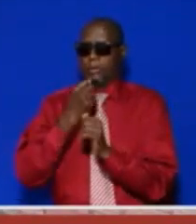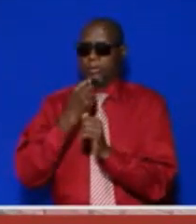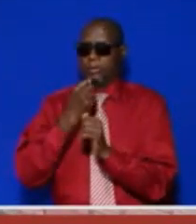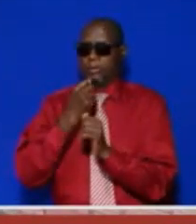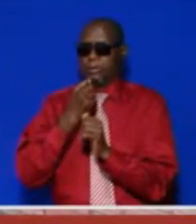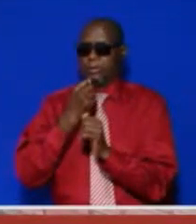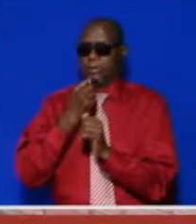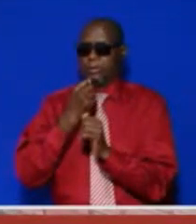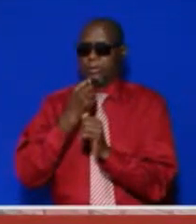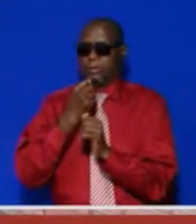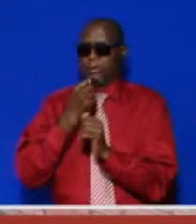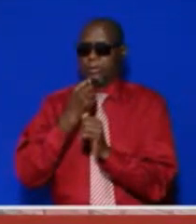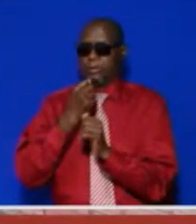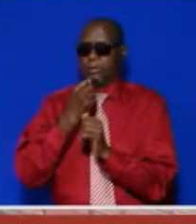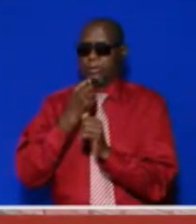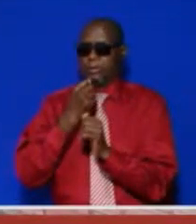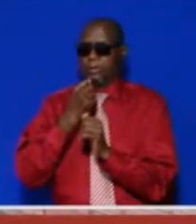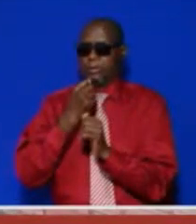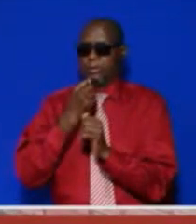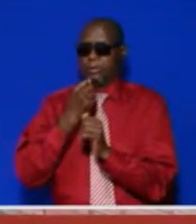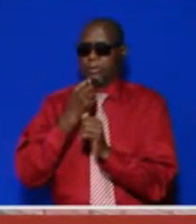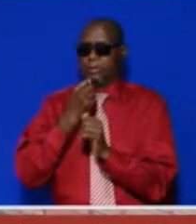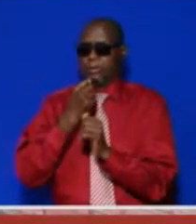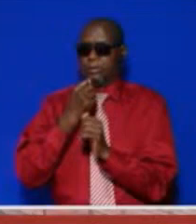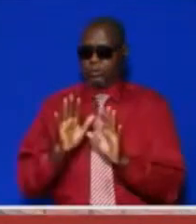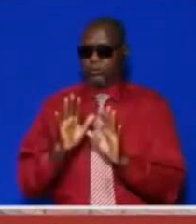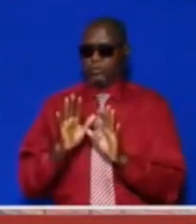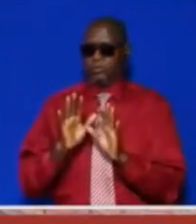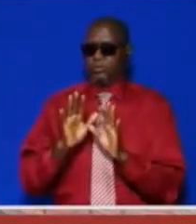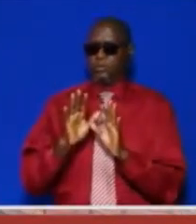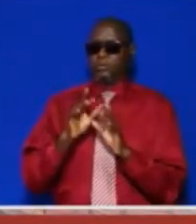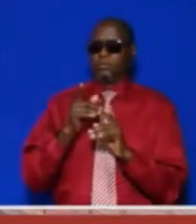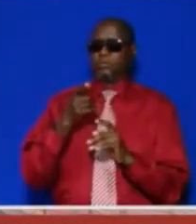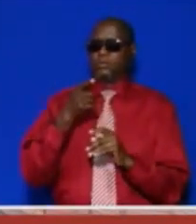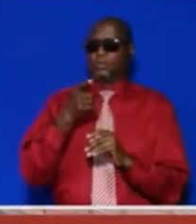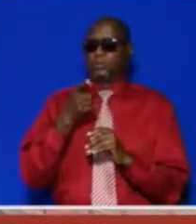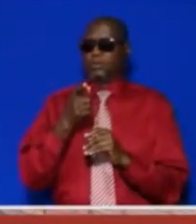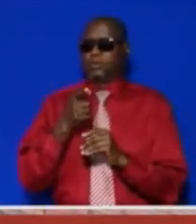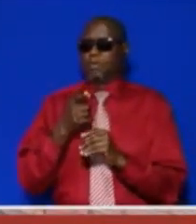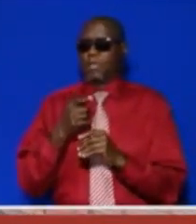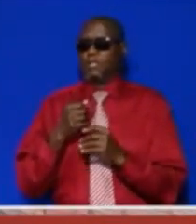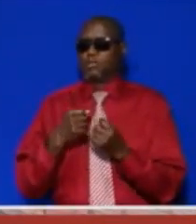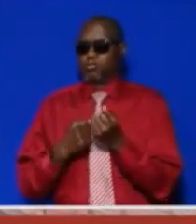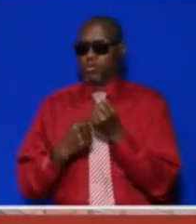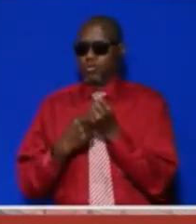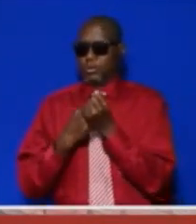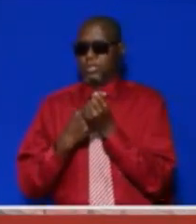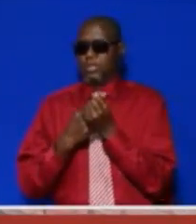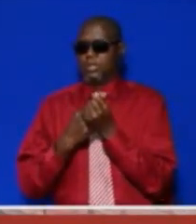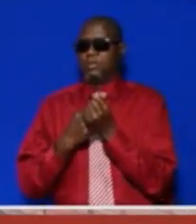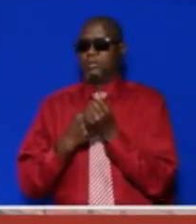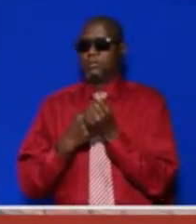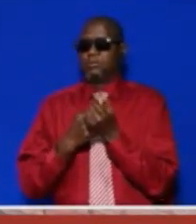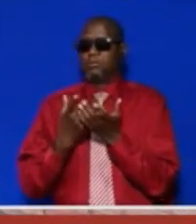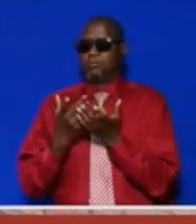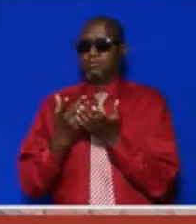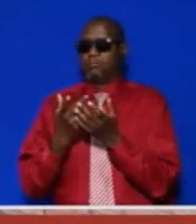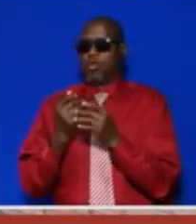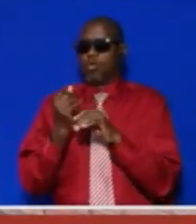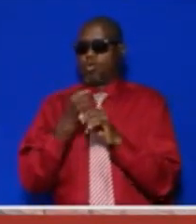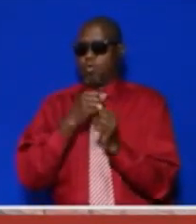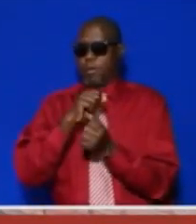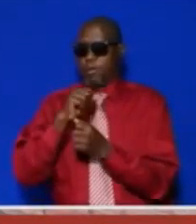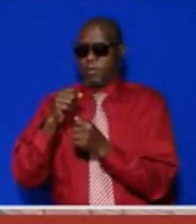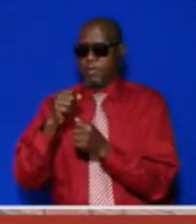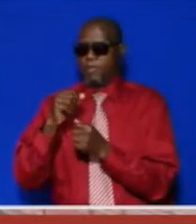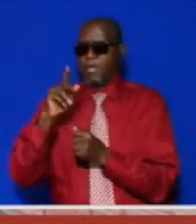the discussion and passage of the Family Protection Bill, sponsored by Homa Bay MP Peter Kaluma in Parliament, otherwise known as